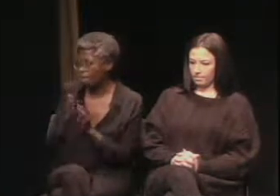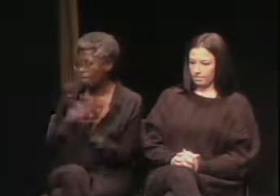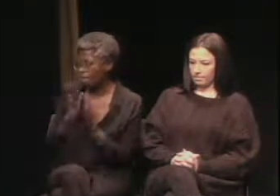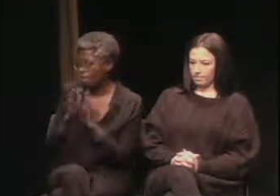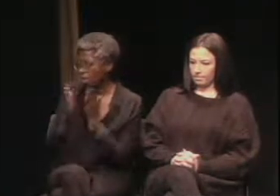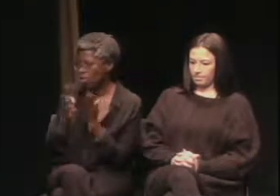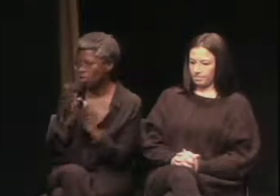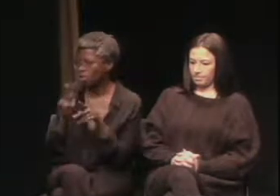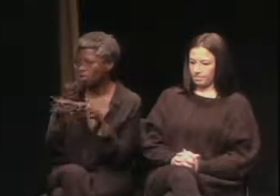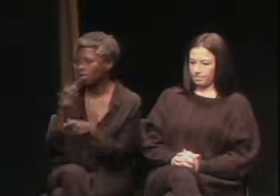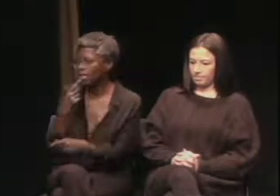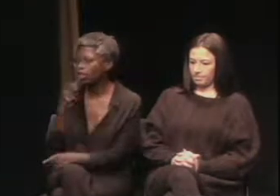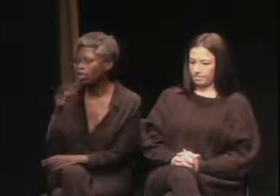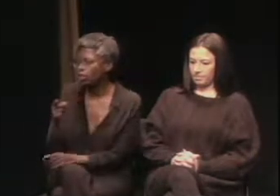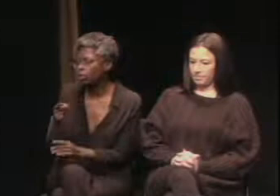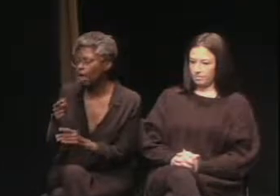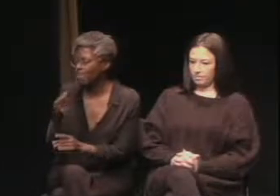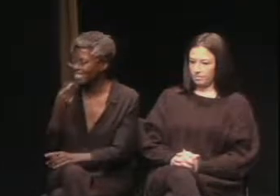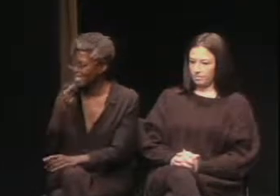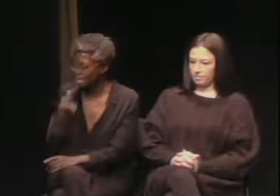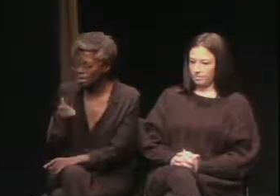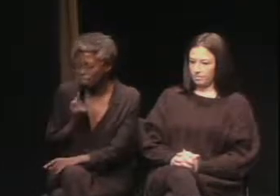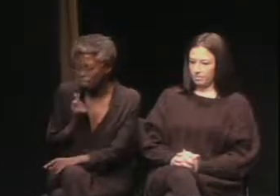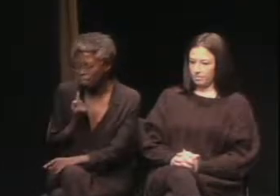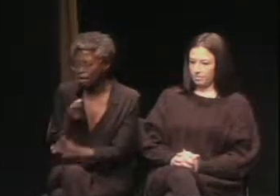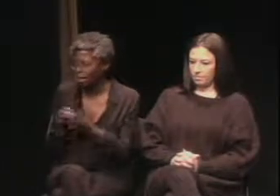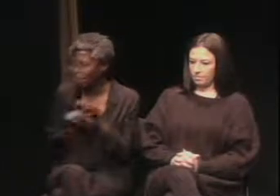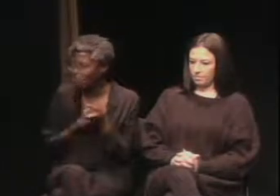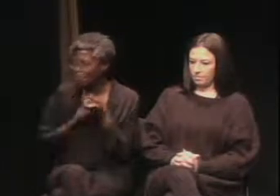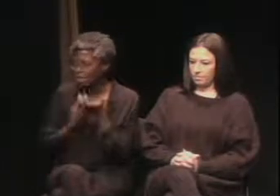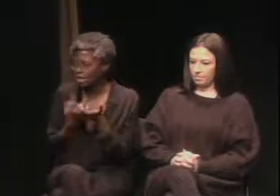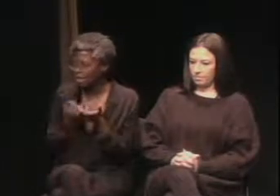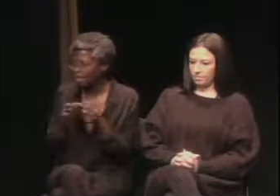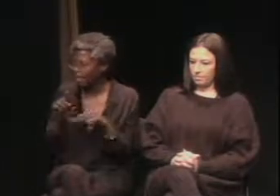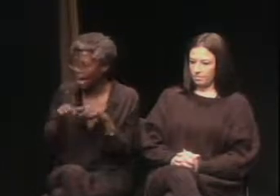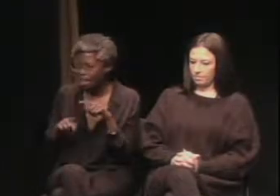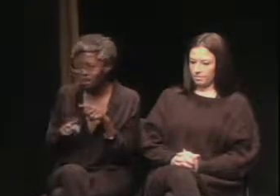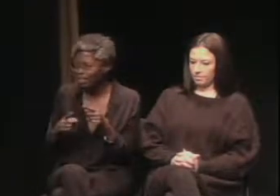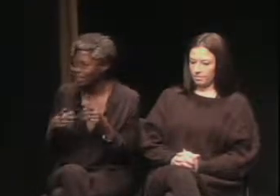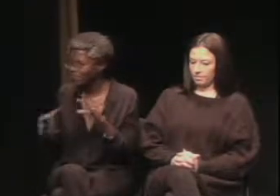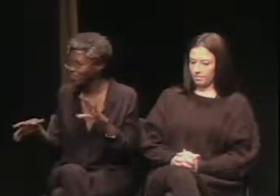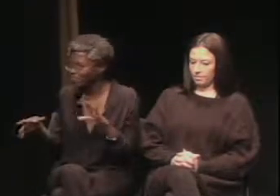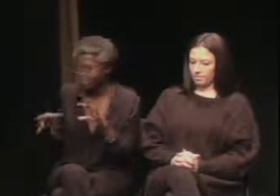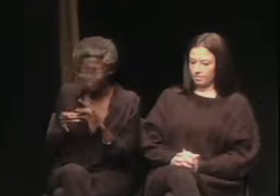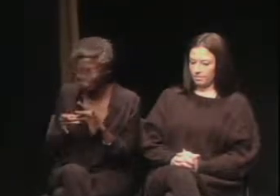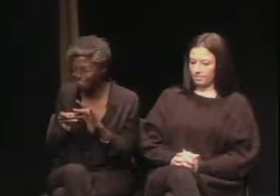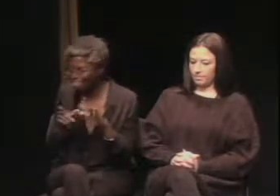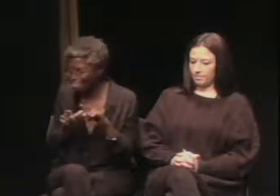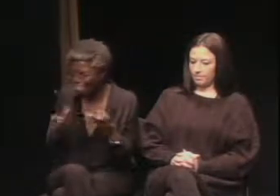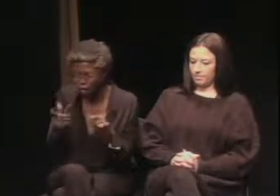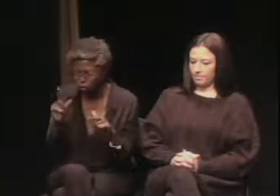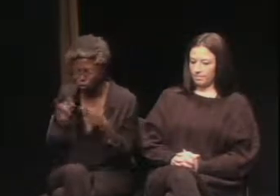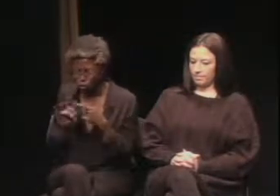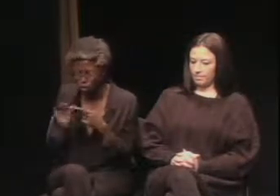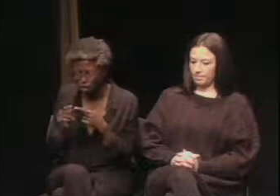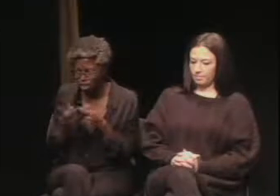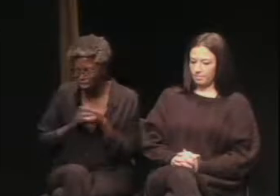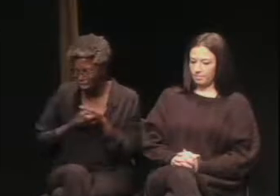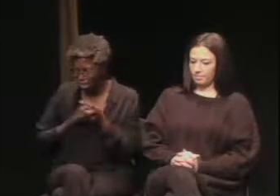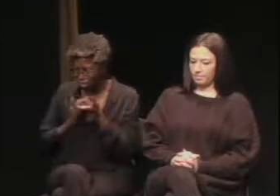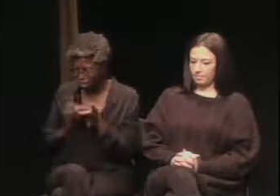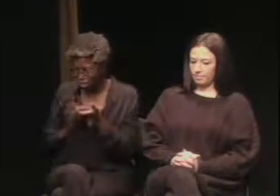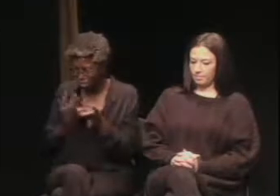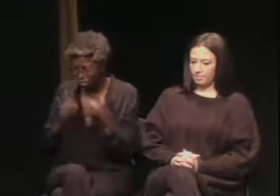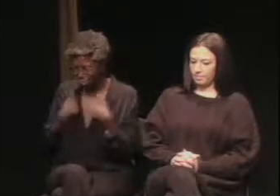saying that you have articulated a thing that I haven't been able to give language to. Yeah. You have expressed something that I've been trying to